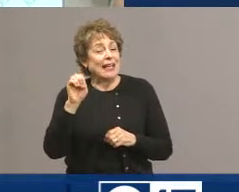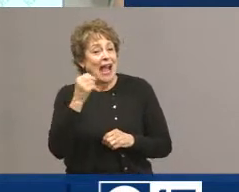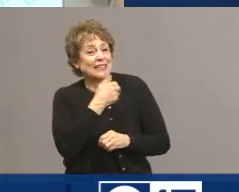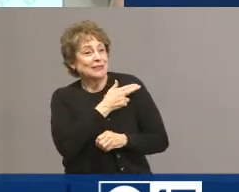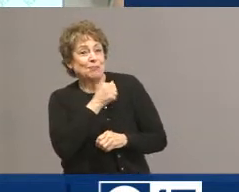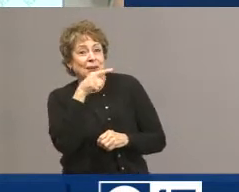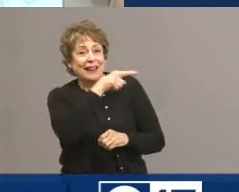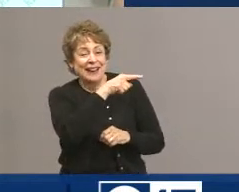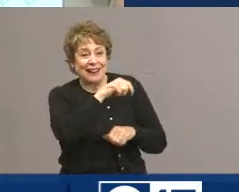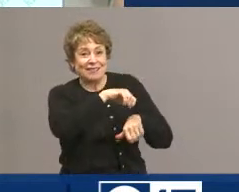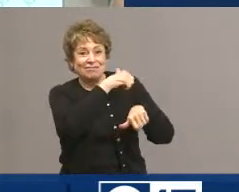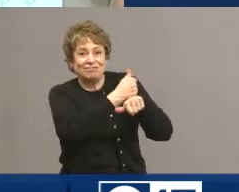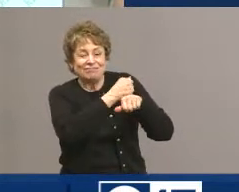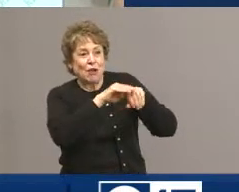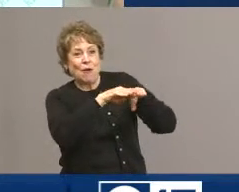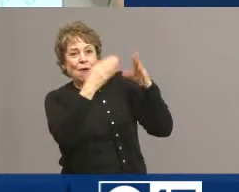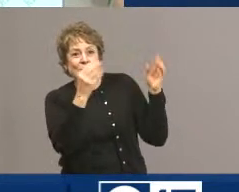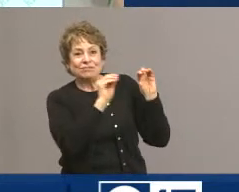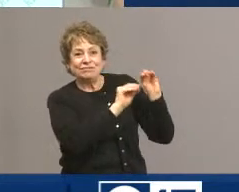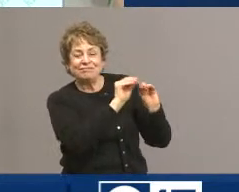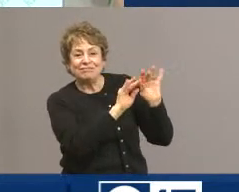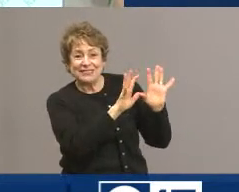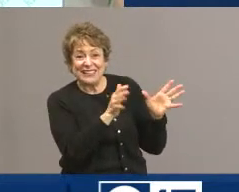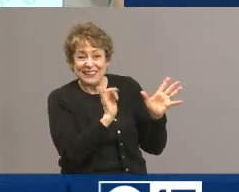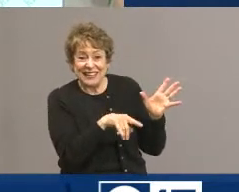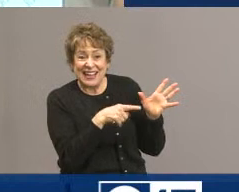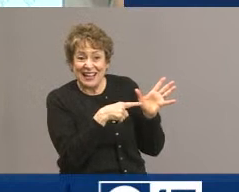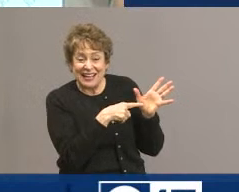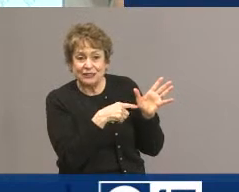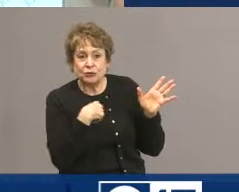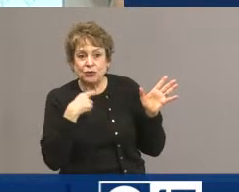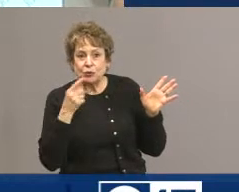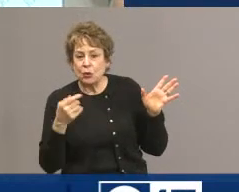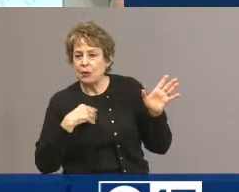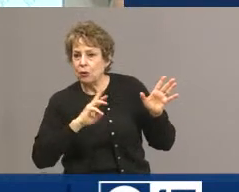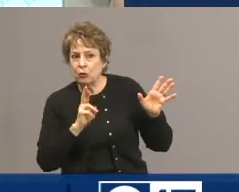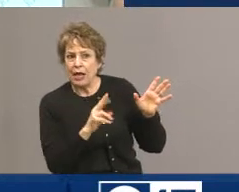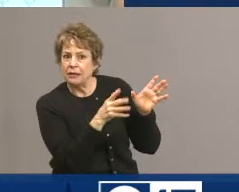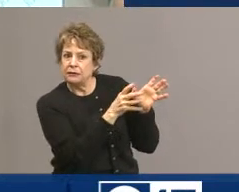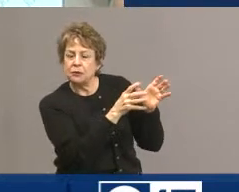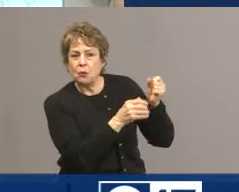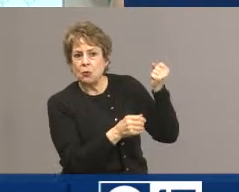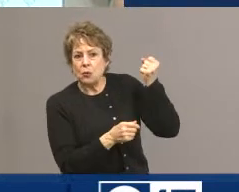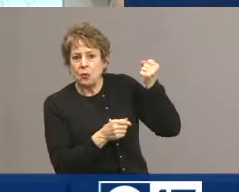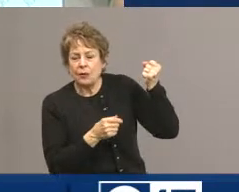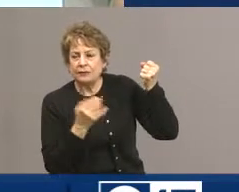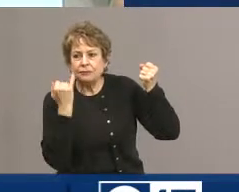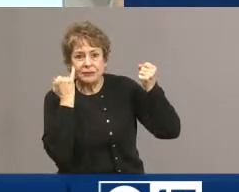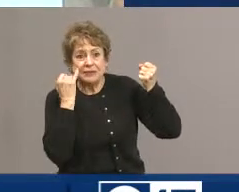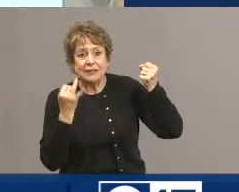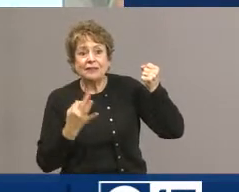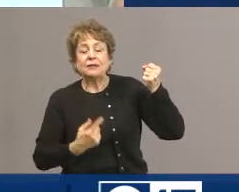Arizona right now. And we are prepared for what is coming.